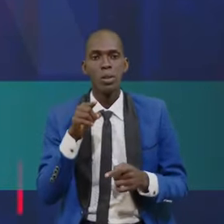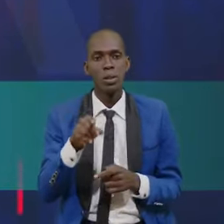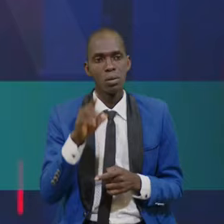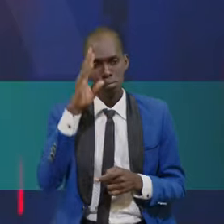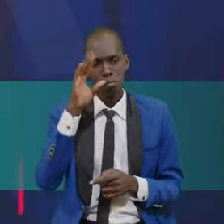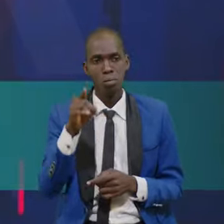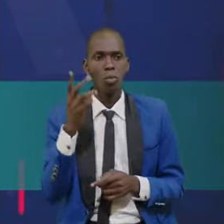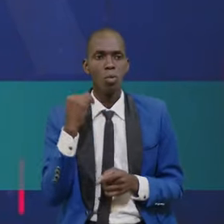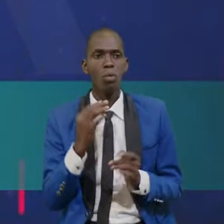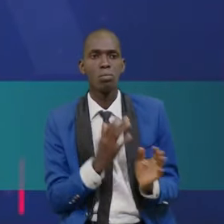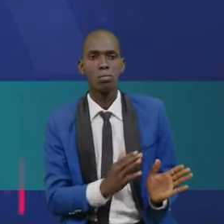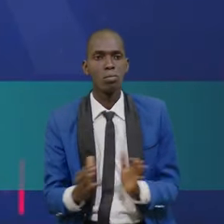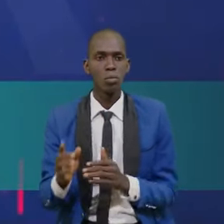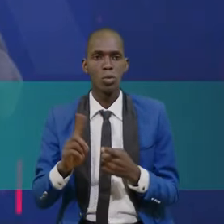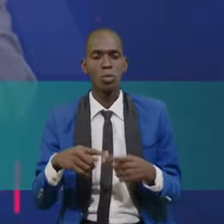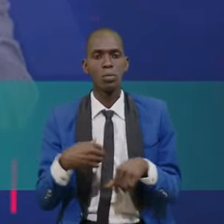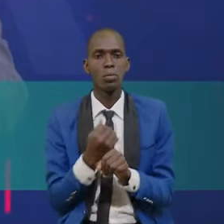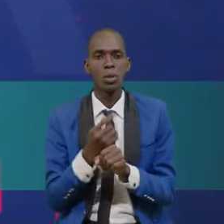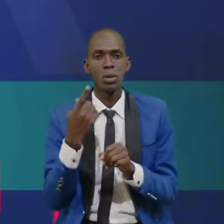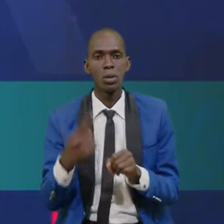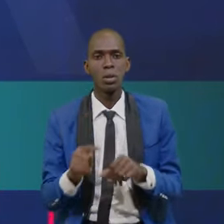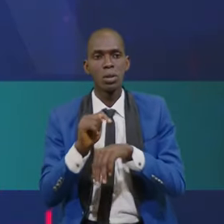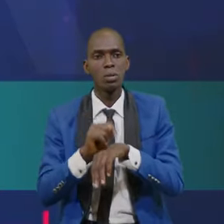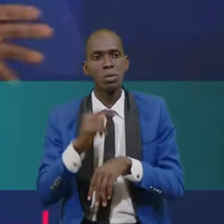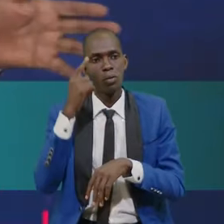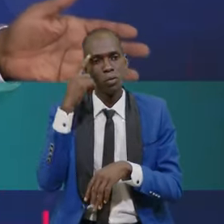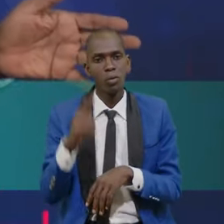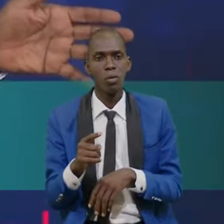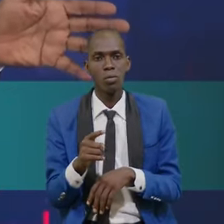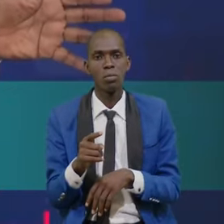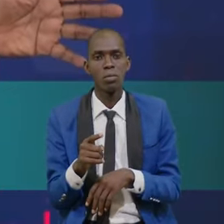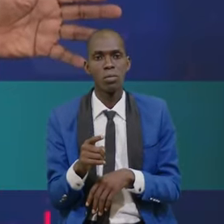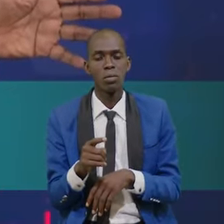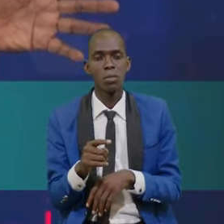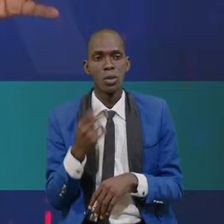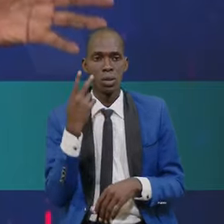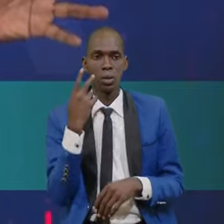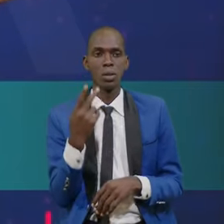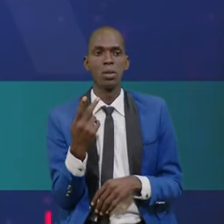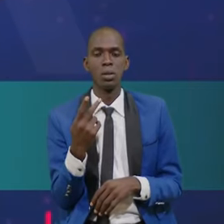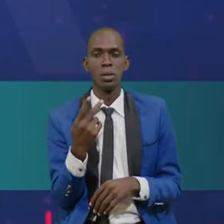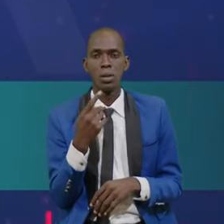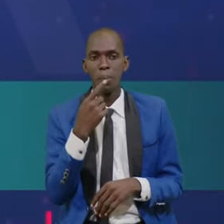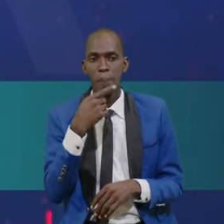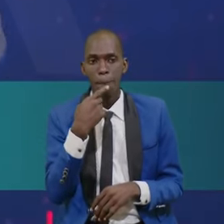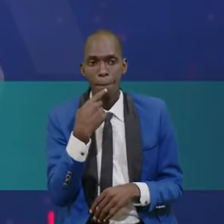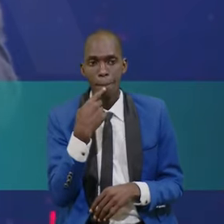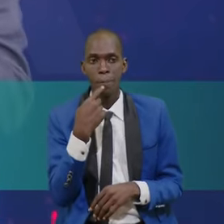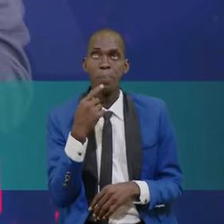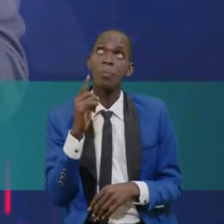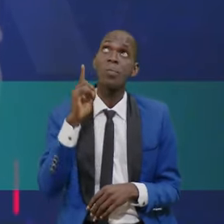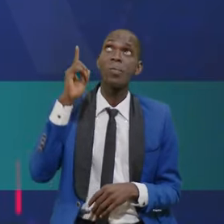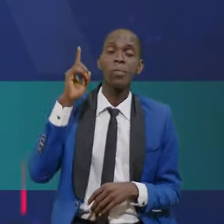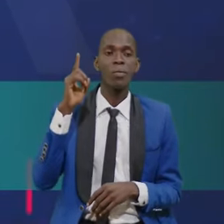make the tabernacle for sea. Moses, saith he, says the Lord,